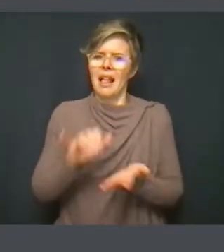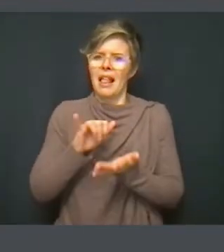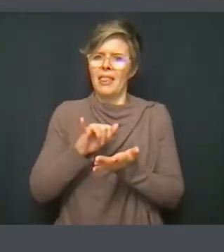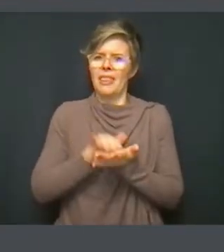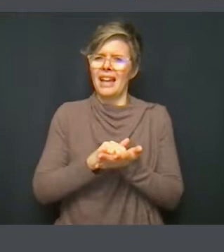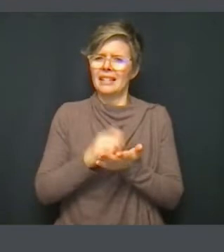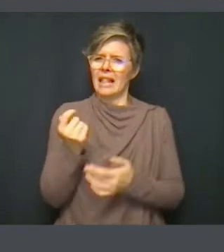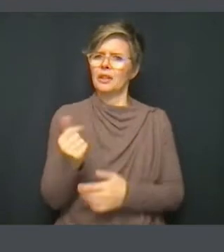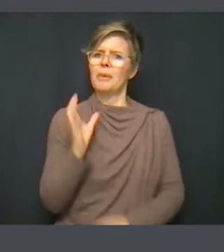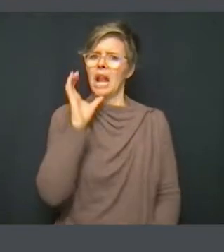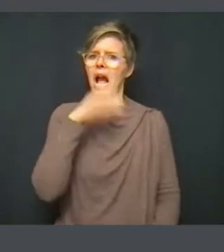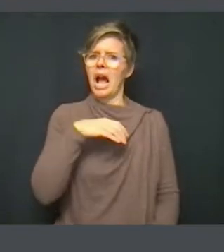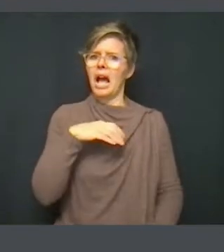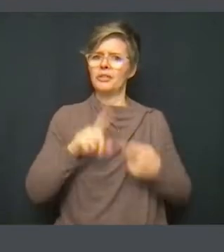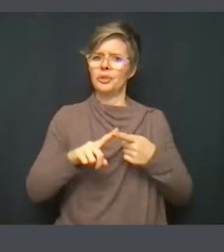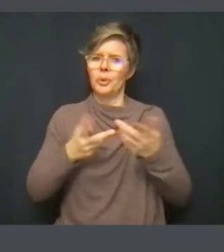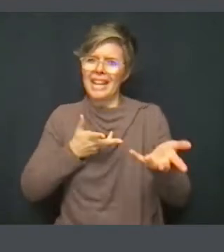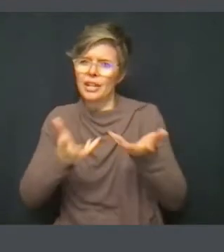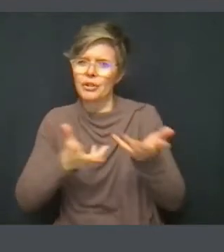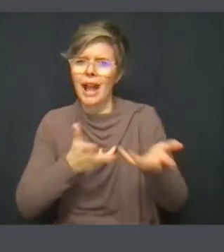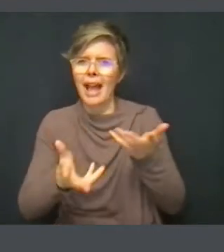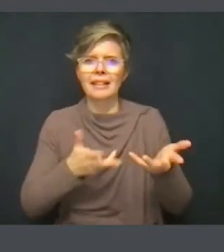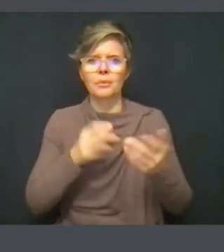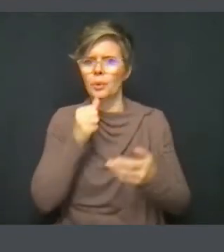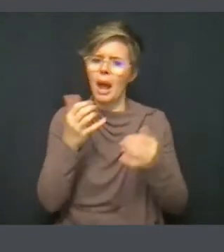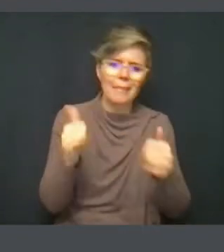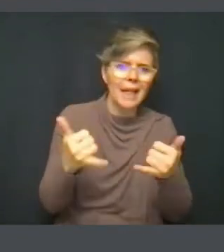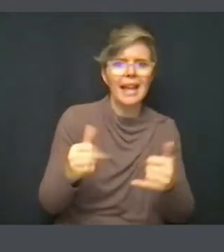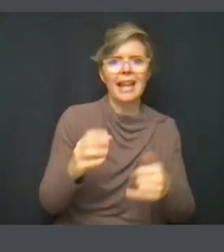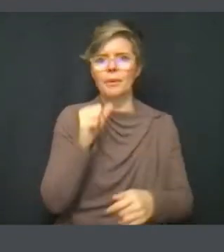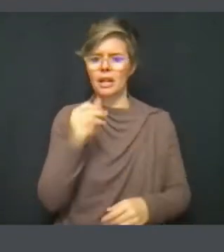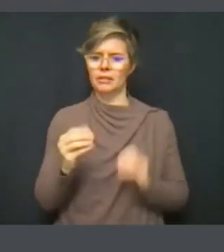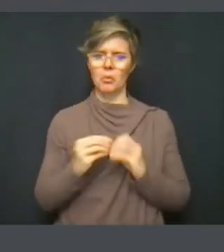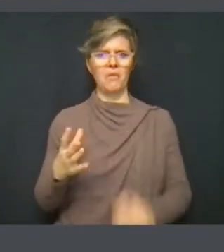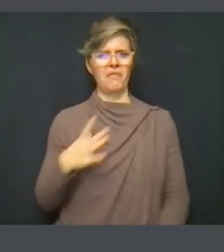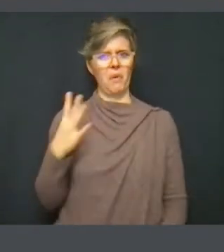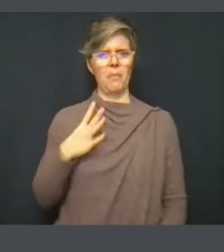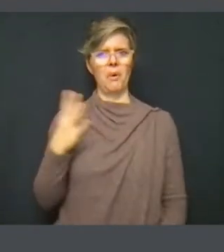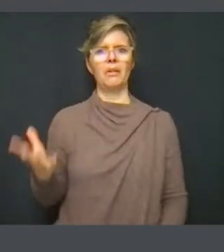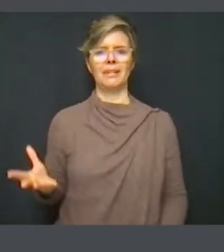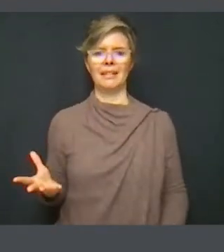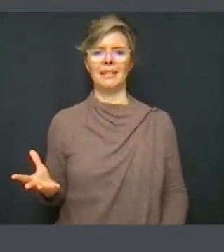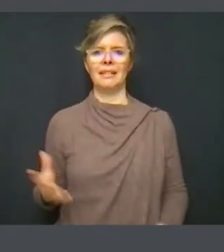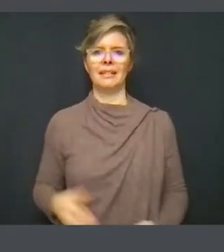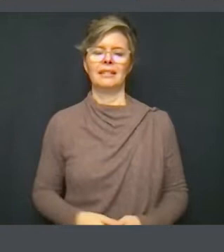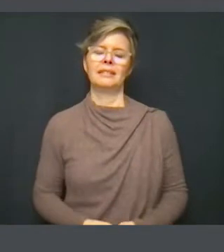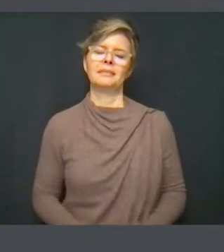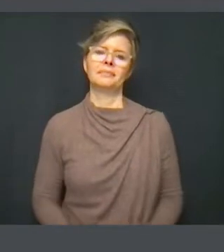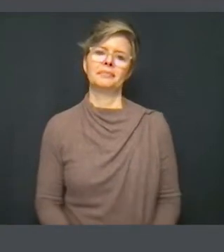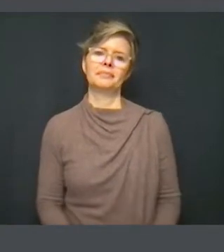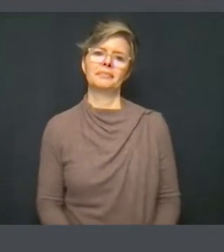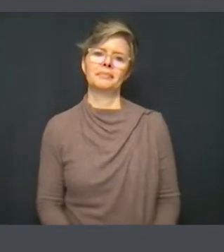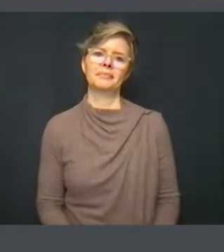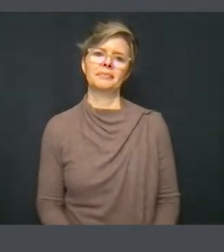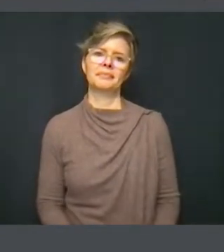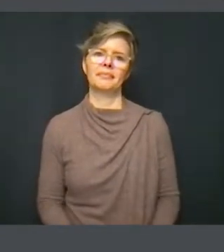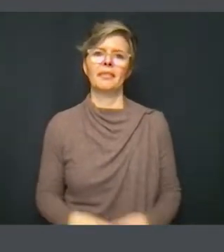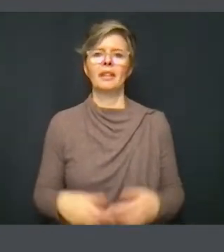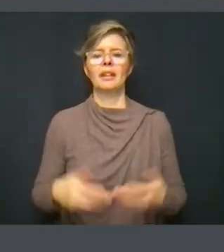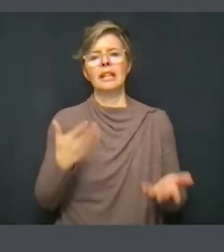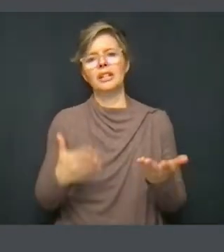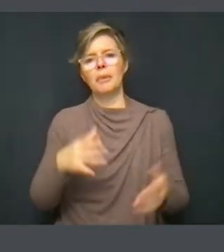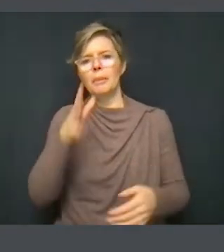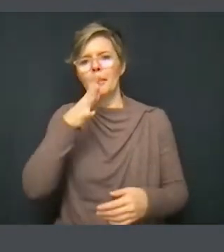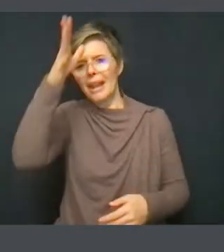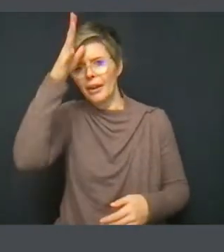way to interact with someone. And unless if you've done it a lot, like maybe your parents do this with you all the time at home, right? They're teaching you colors, they're teaching you shapes,